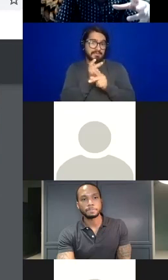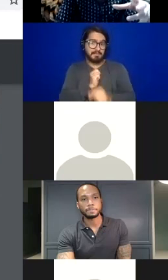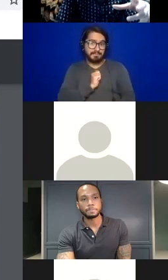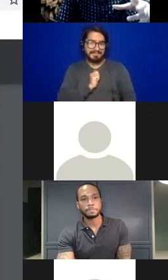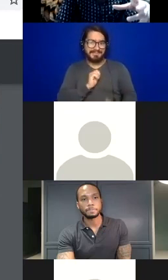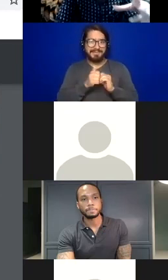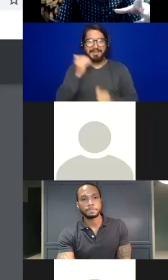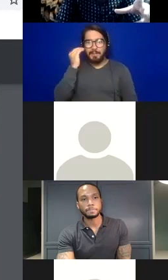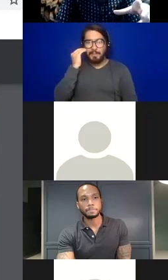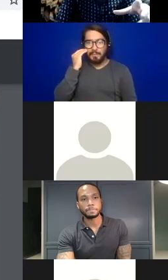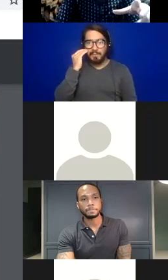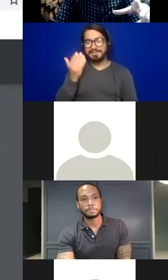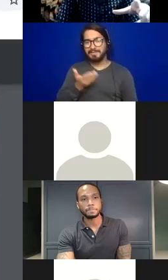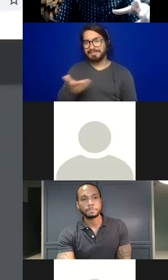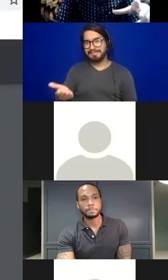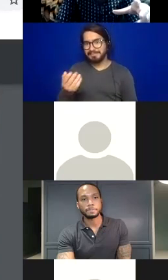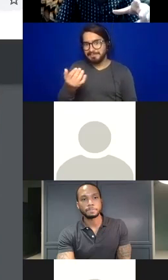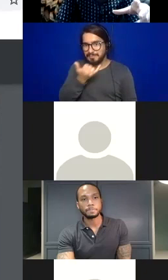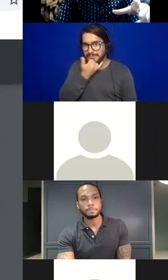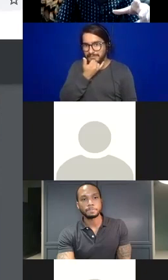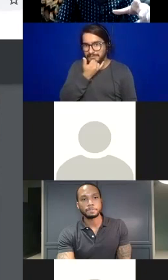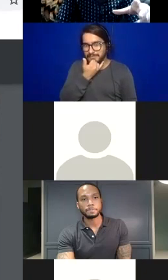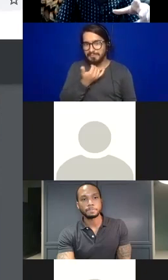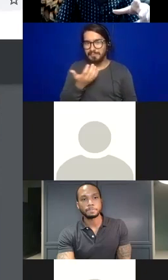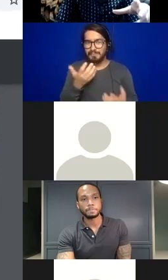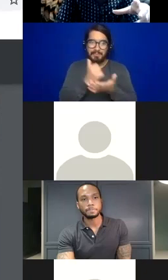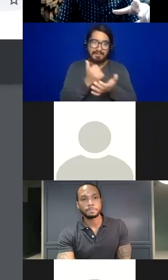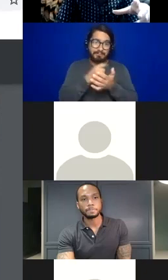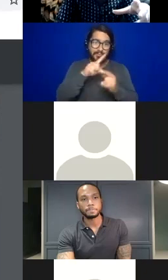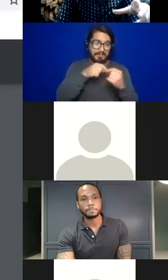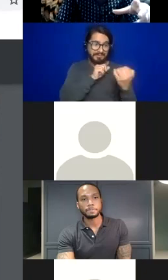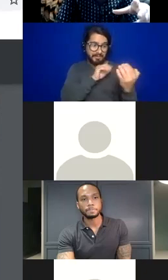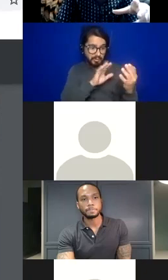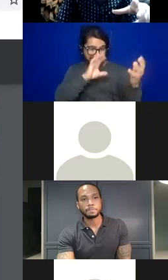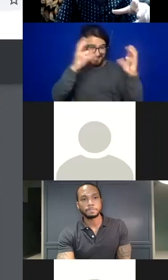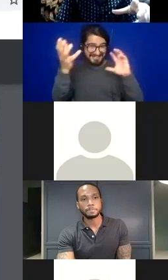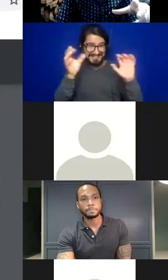I know when things are going wrong, right? What helps if I am approaching crisis?